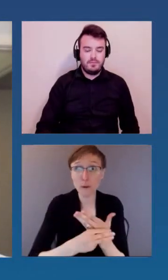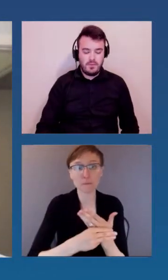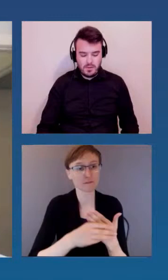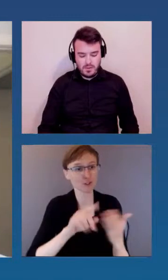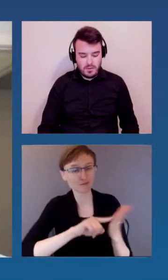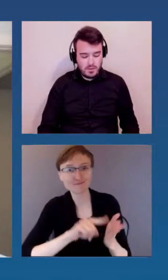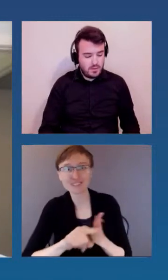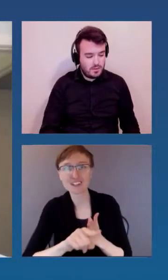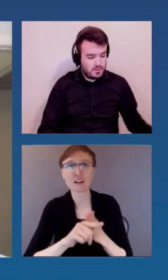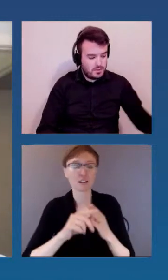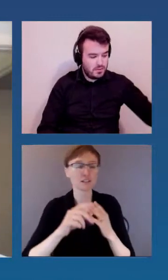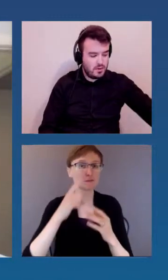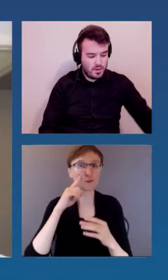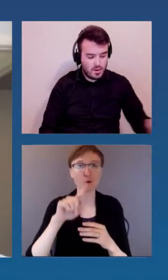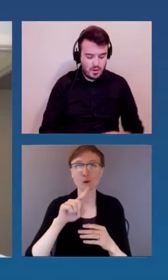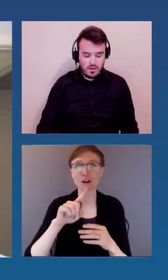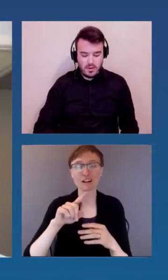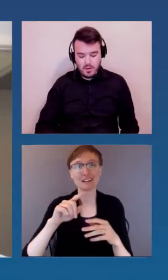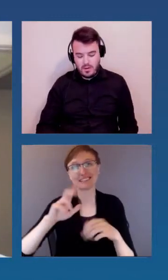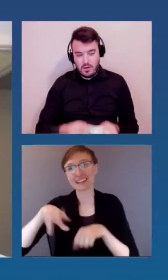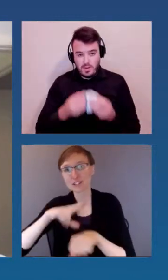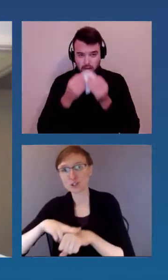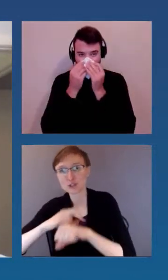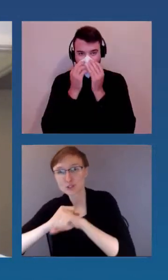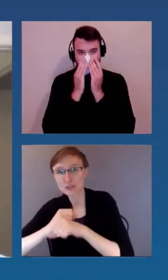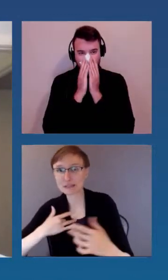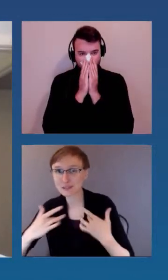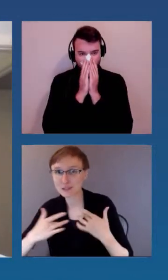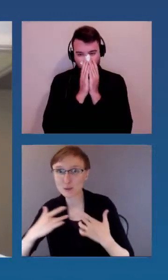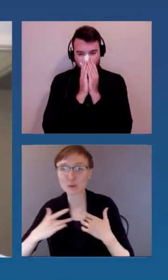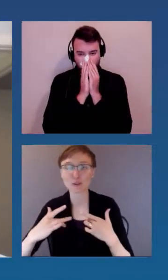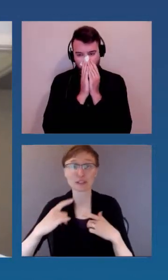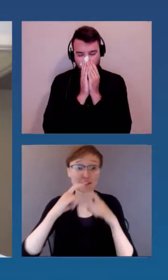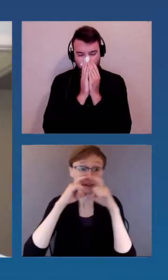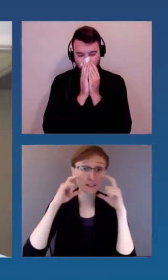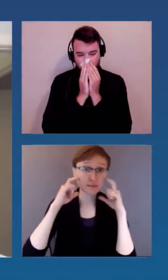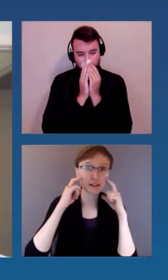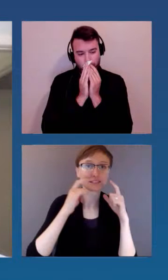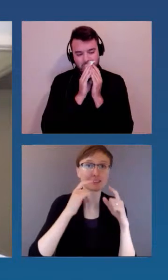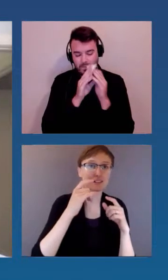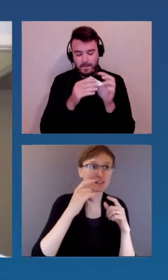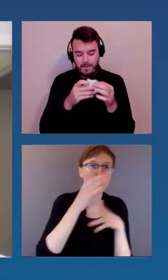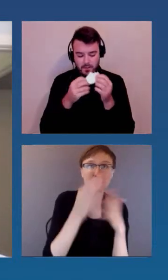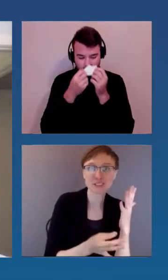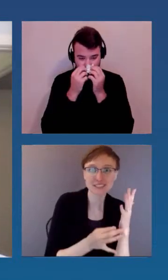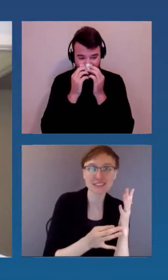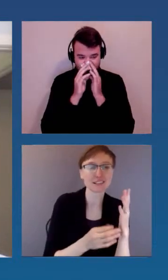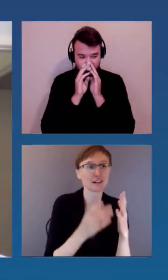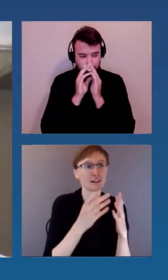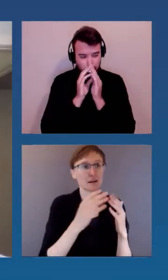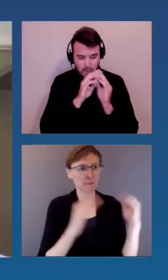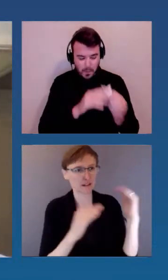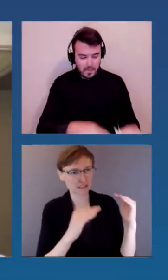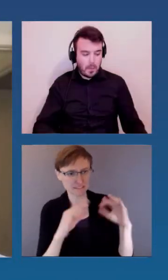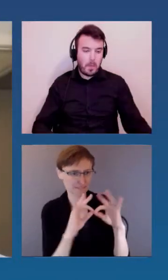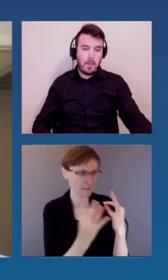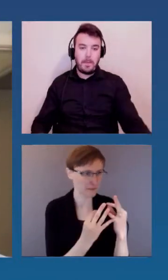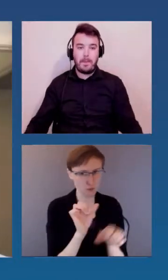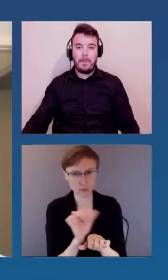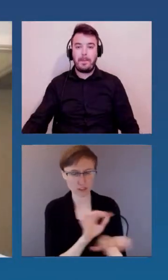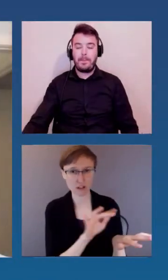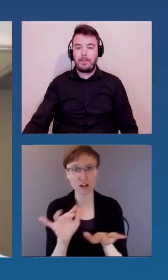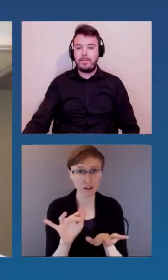We're connecting with our partners through new means, and we'll be with our community and with the Ottawa community every step of the way.